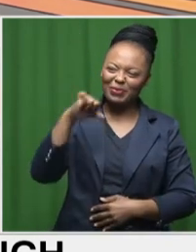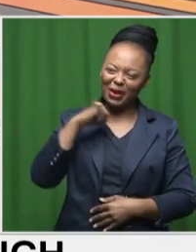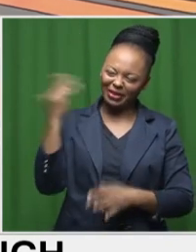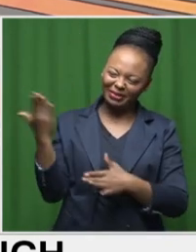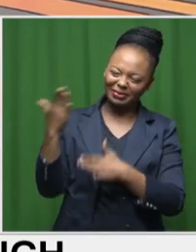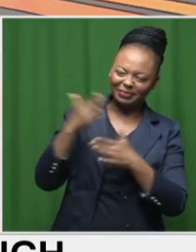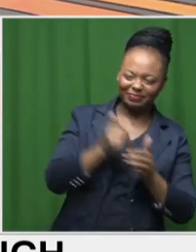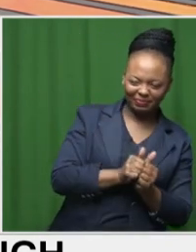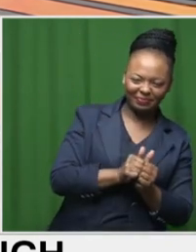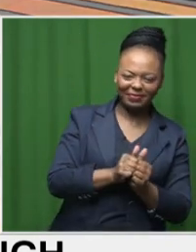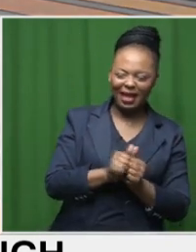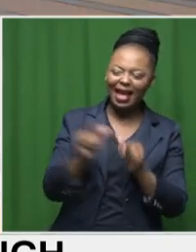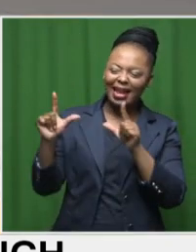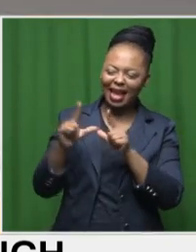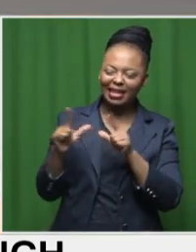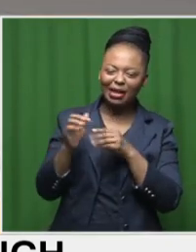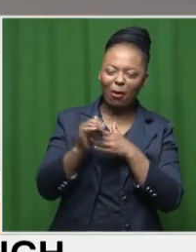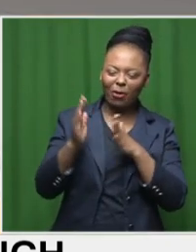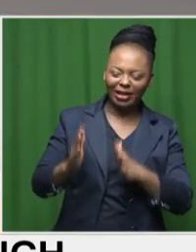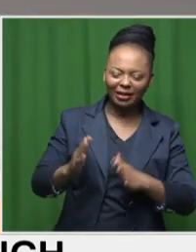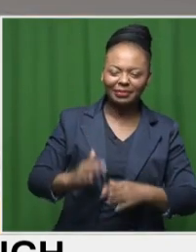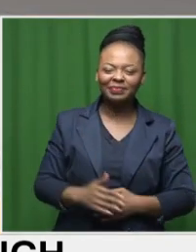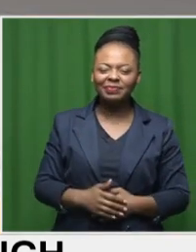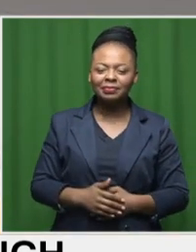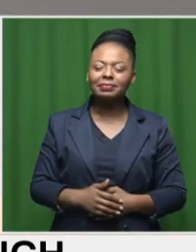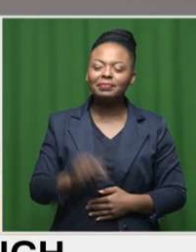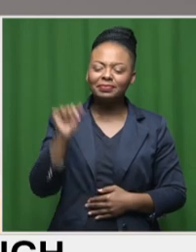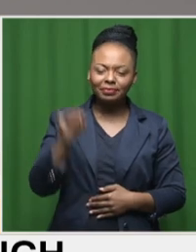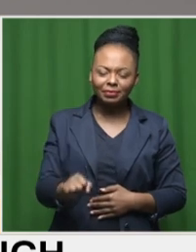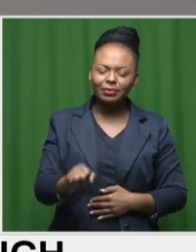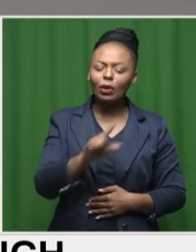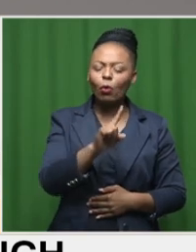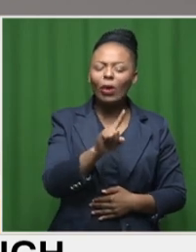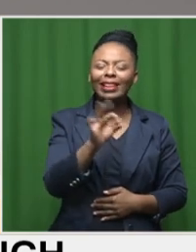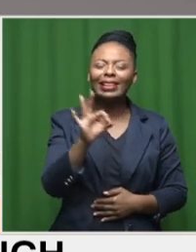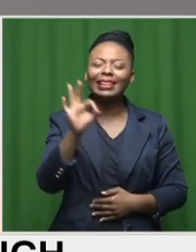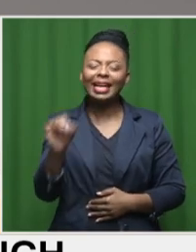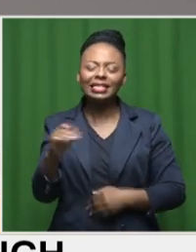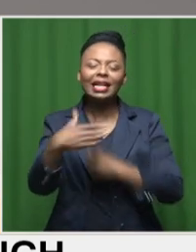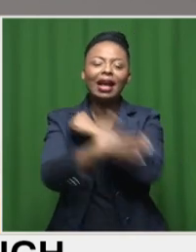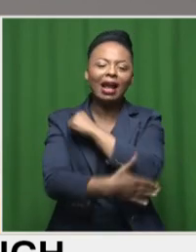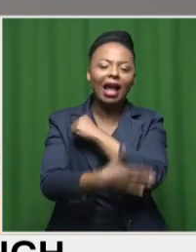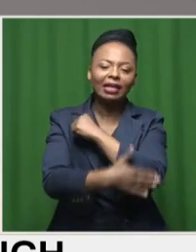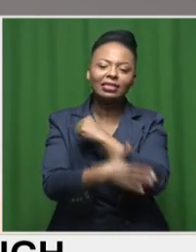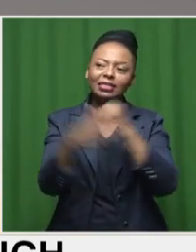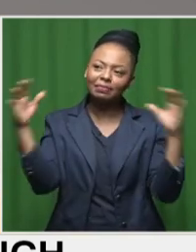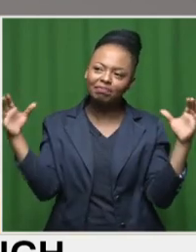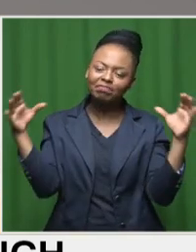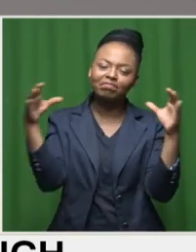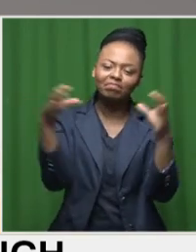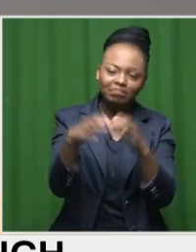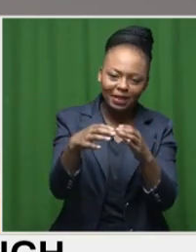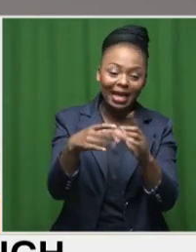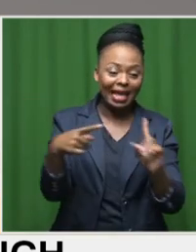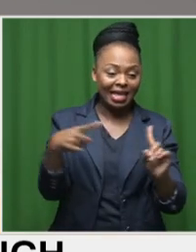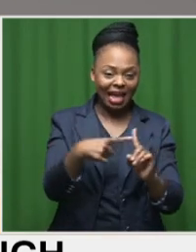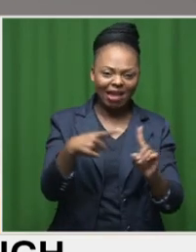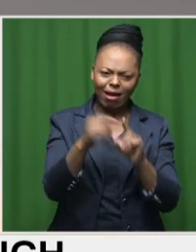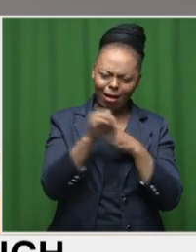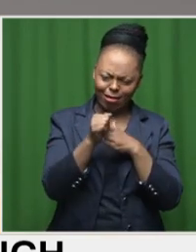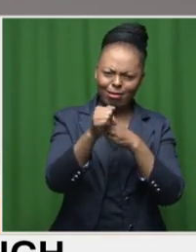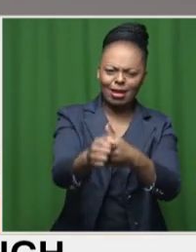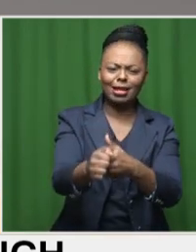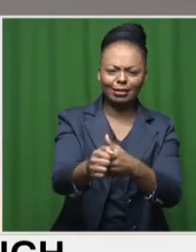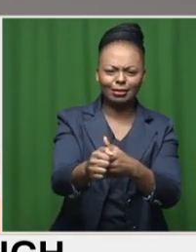license holder. And remember, there is over 130 countries all coming together, and she will be the leader